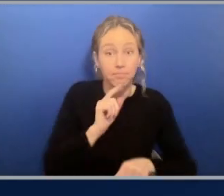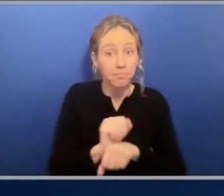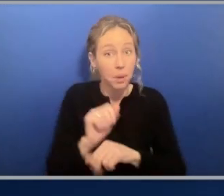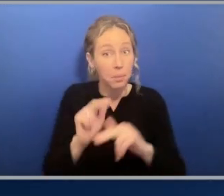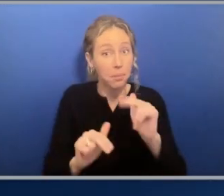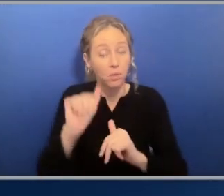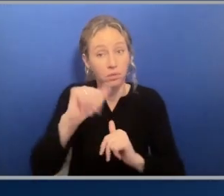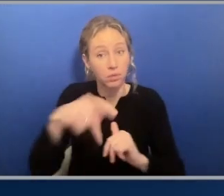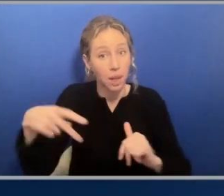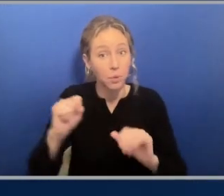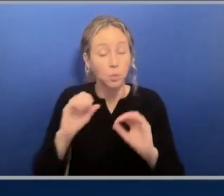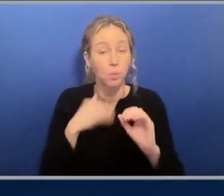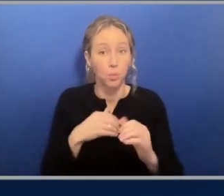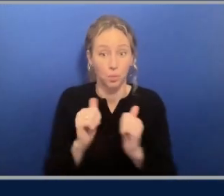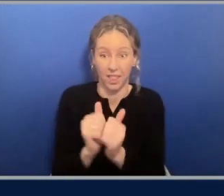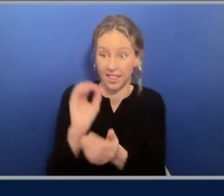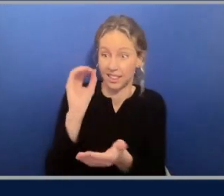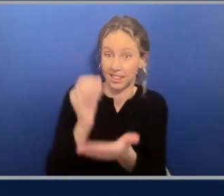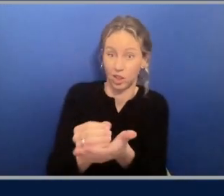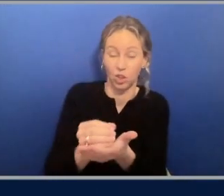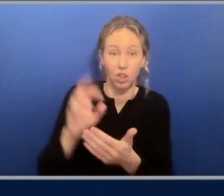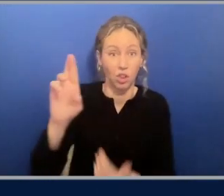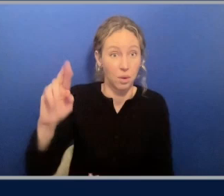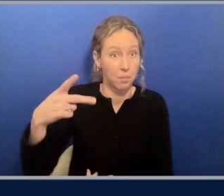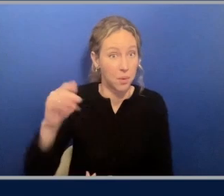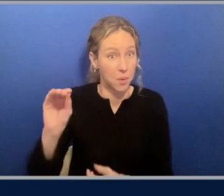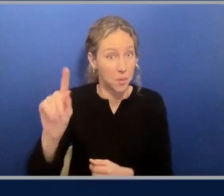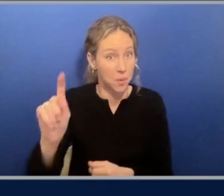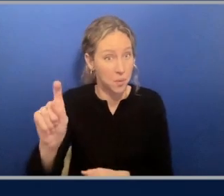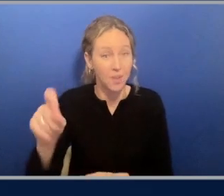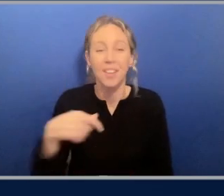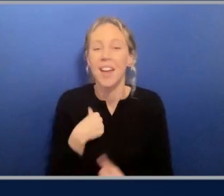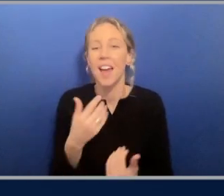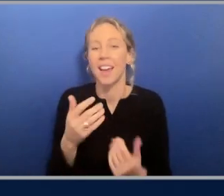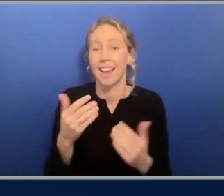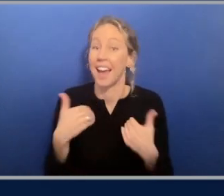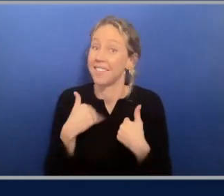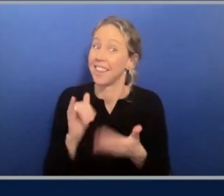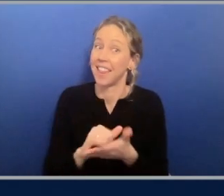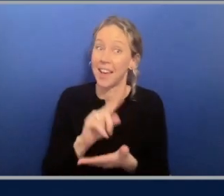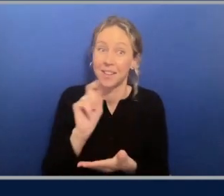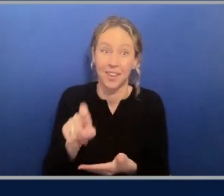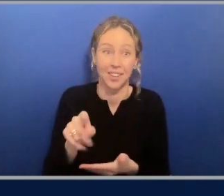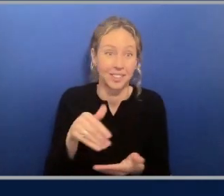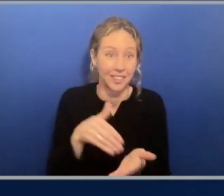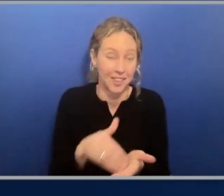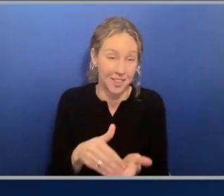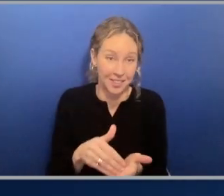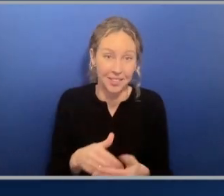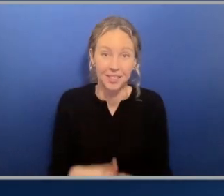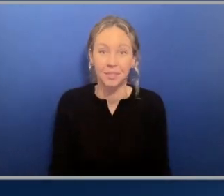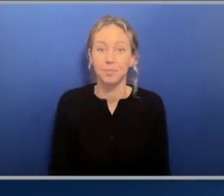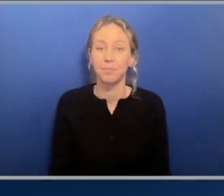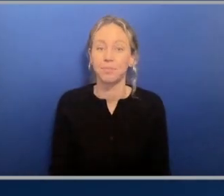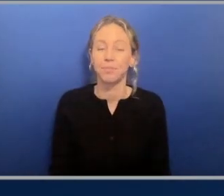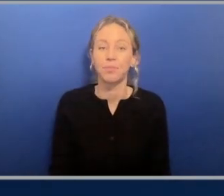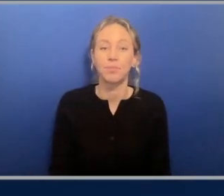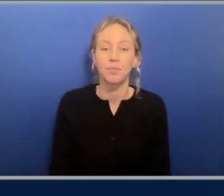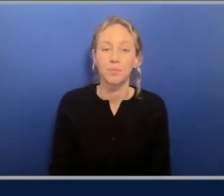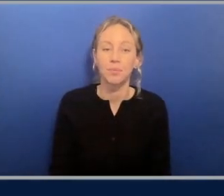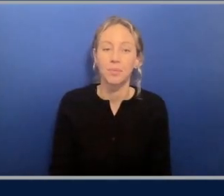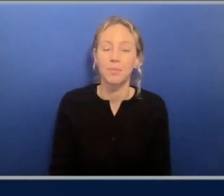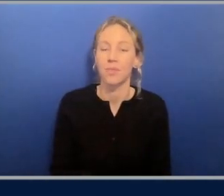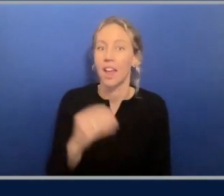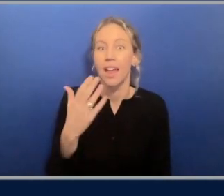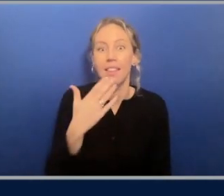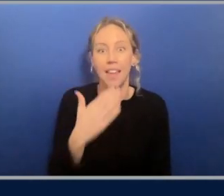zero RPO? Yeah. I've got this question too. All the time. Yeah, so that's a great question, right? Thank you,